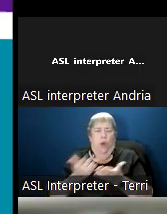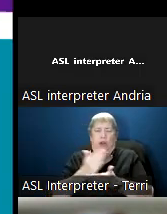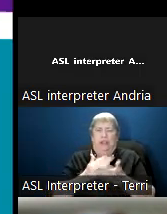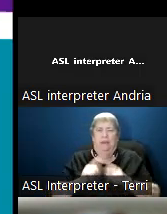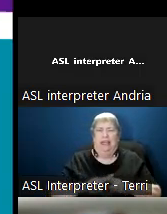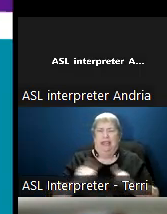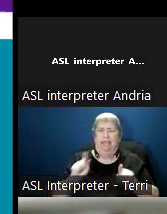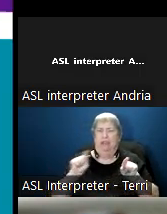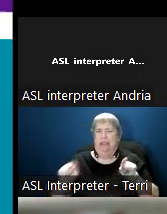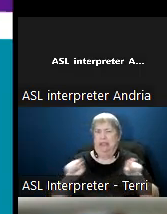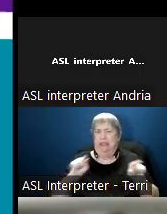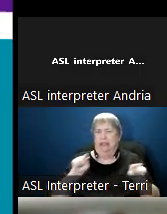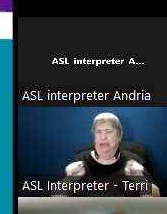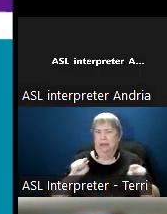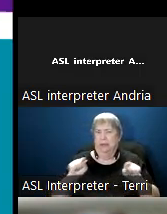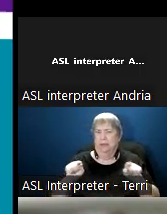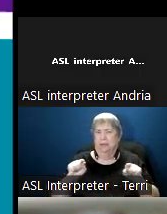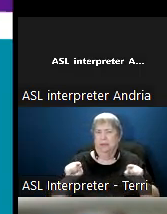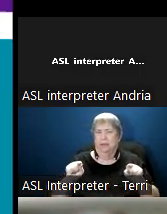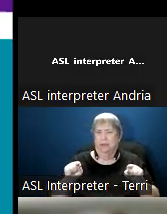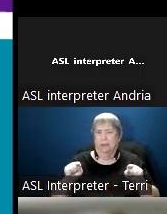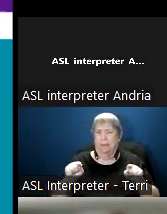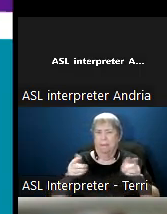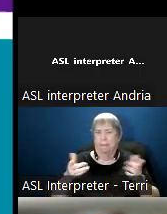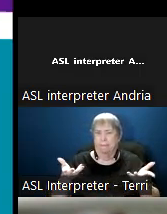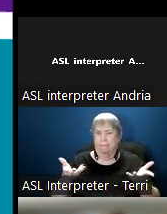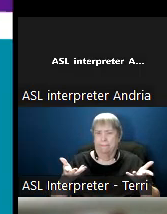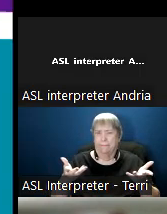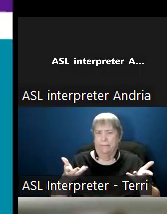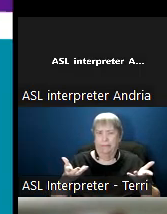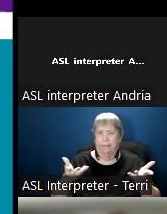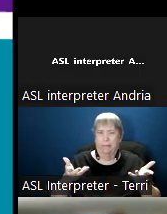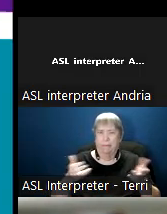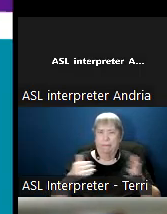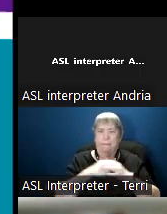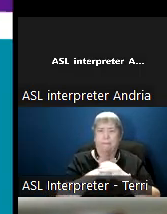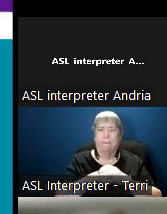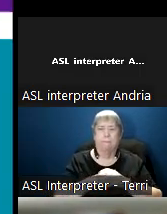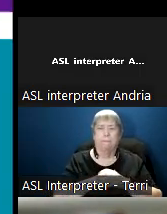different in that from other sexual assaults that you might see?